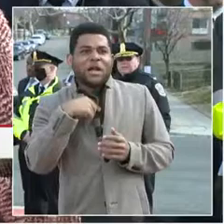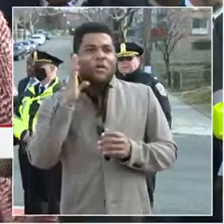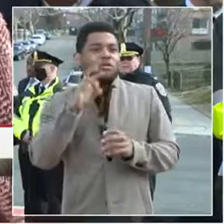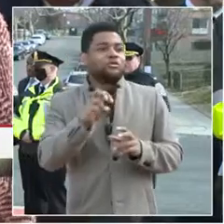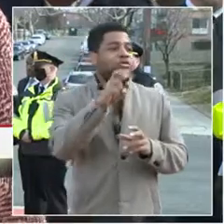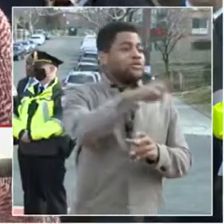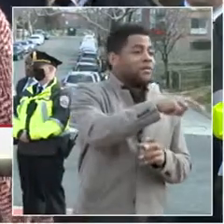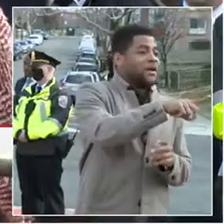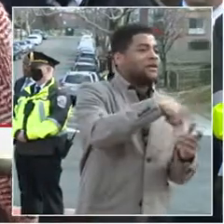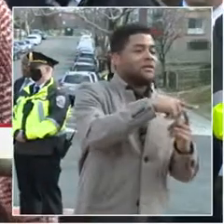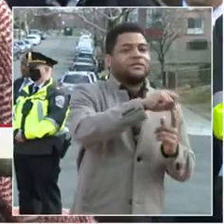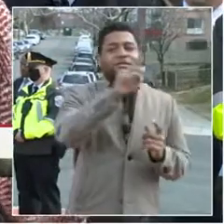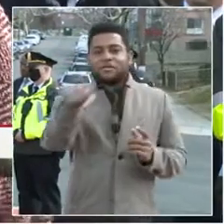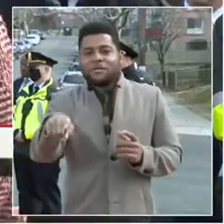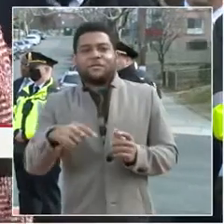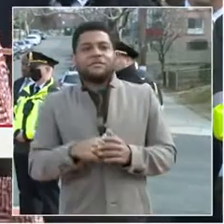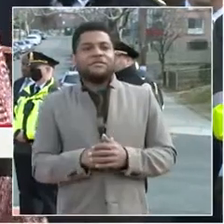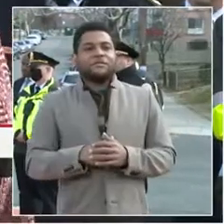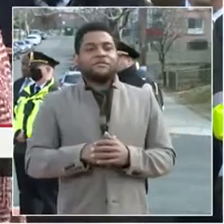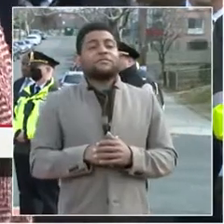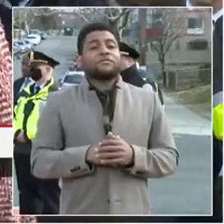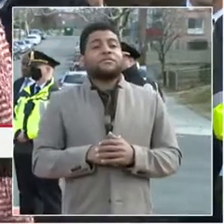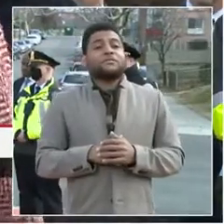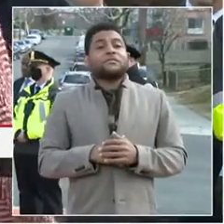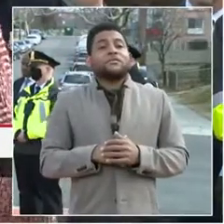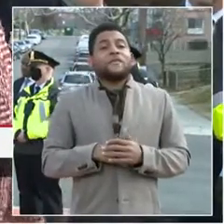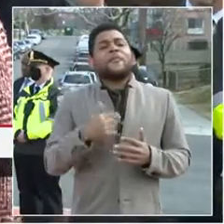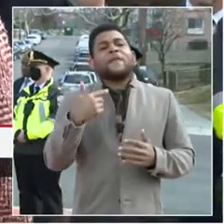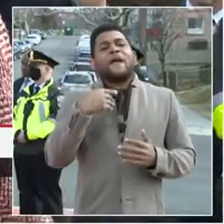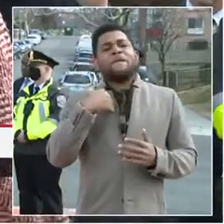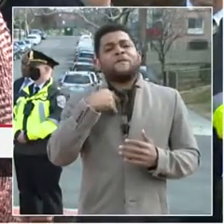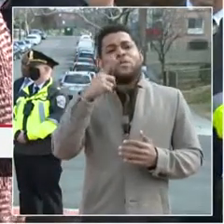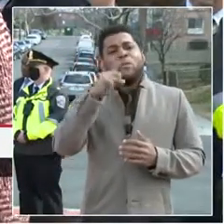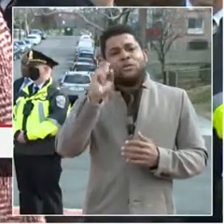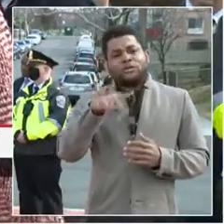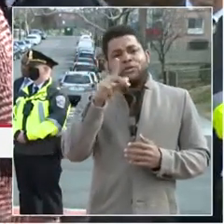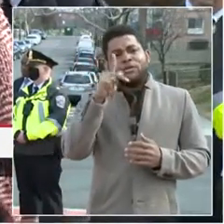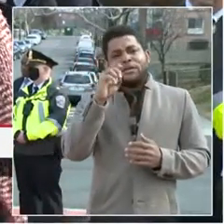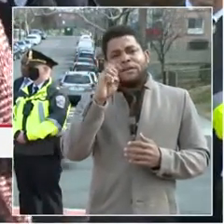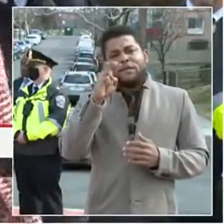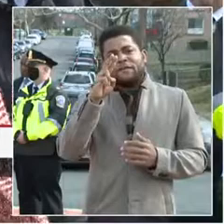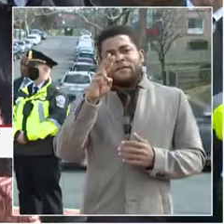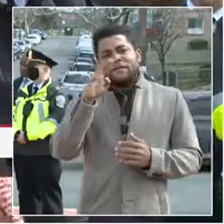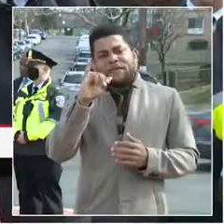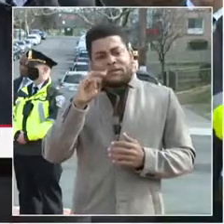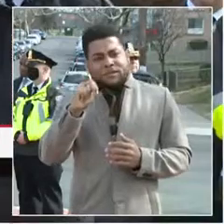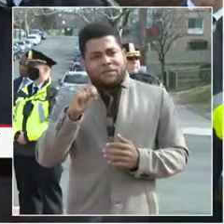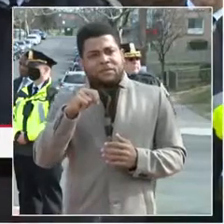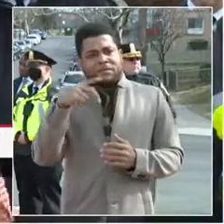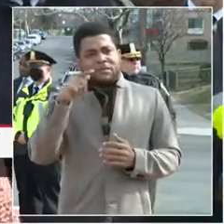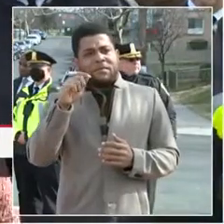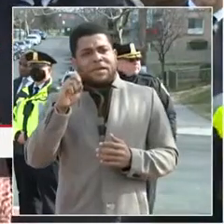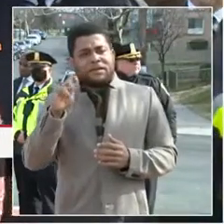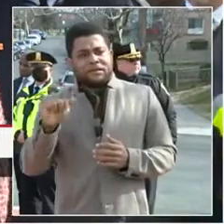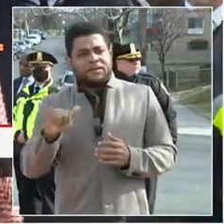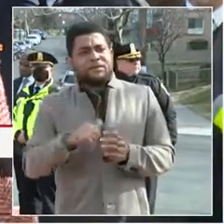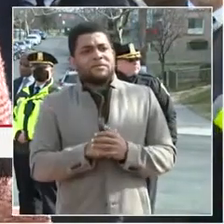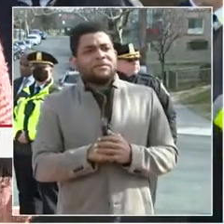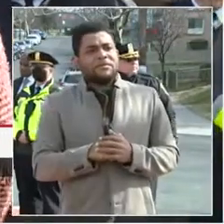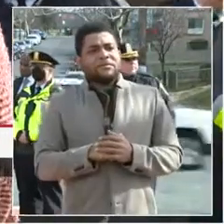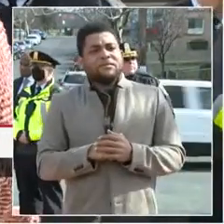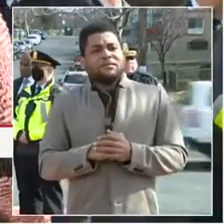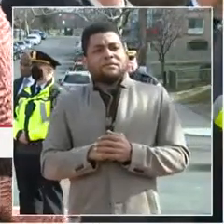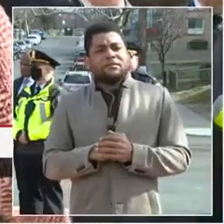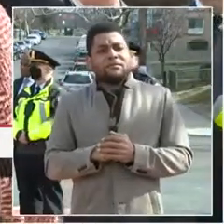lingering questions. Yes, sir. Madam Mayor, Yes. my name is Kevin Petty, and I run the transitional facility here. I also sublease to some of the